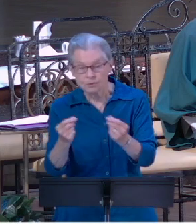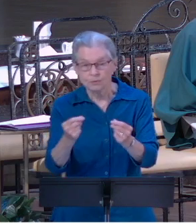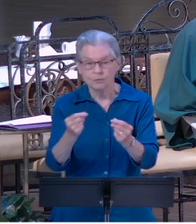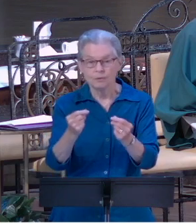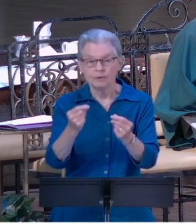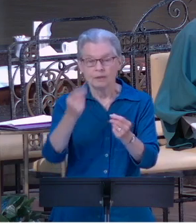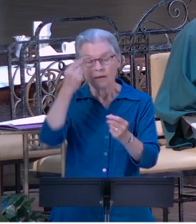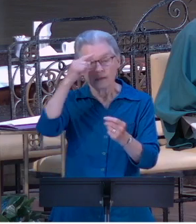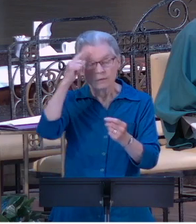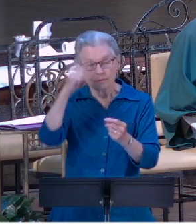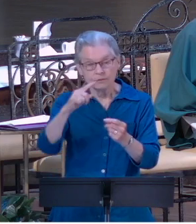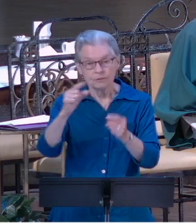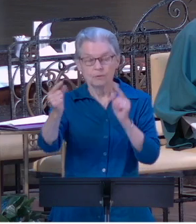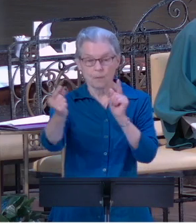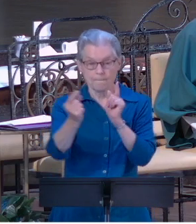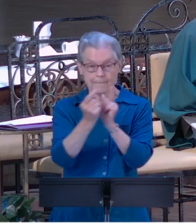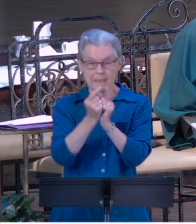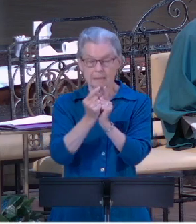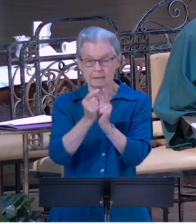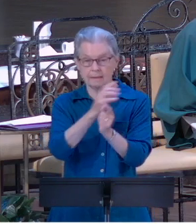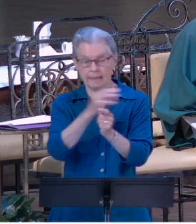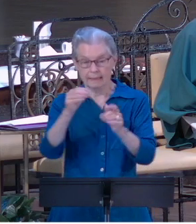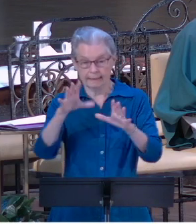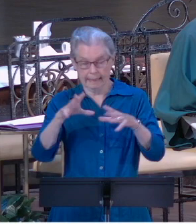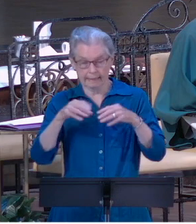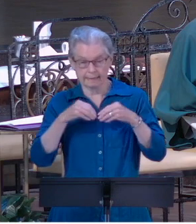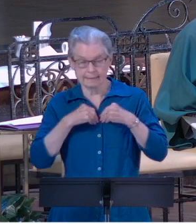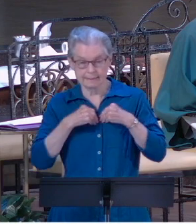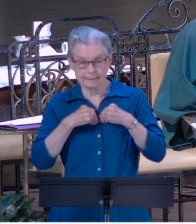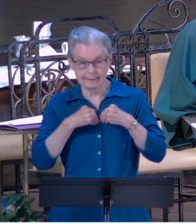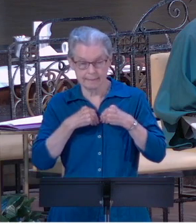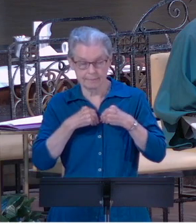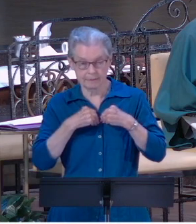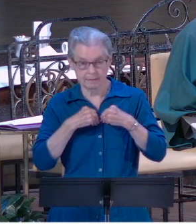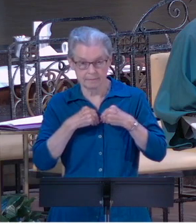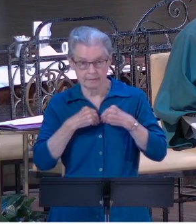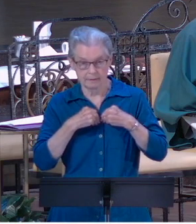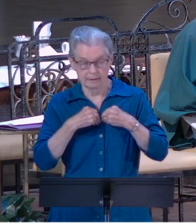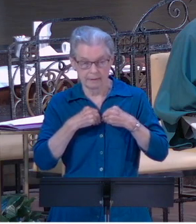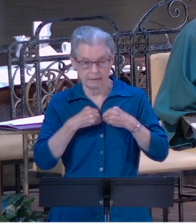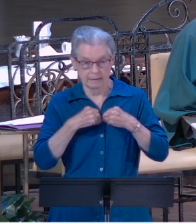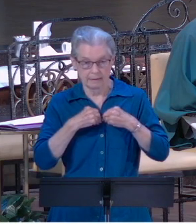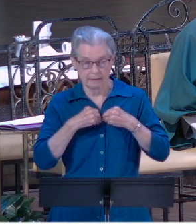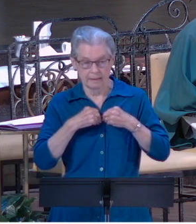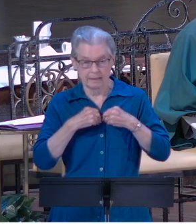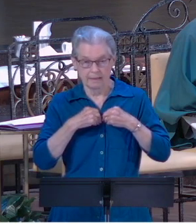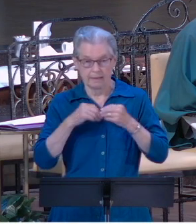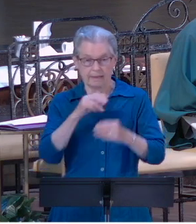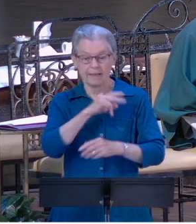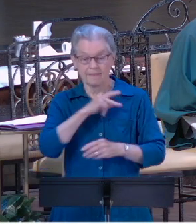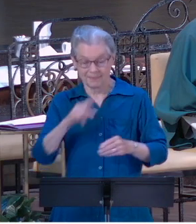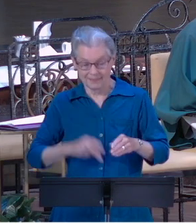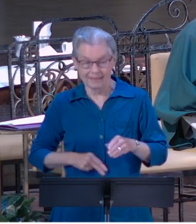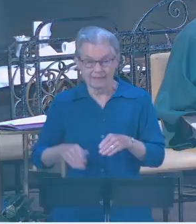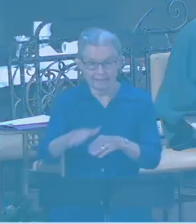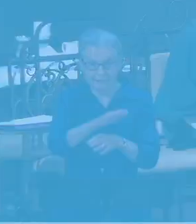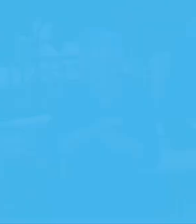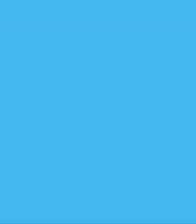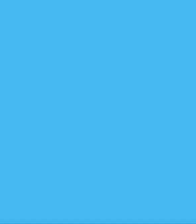encounter, embrace, and help build up the kingdom of heaven?